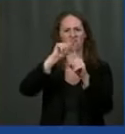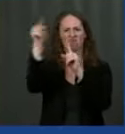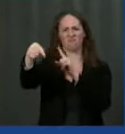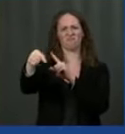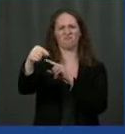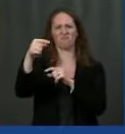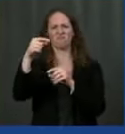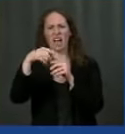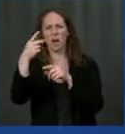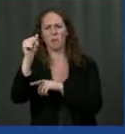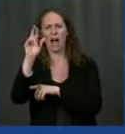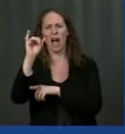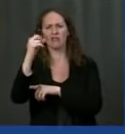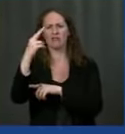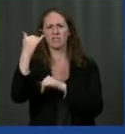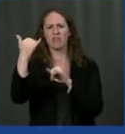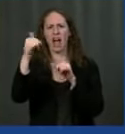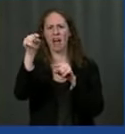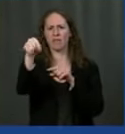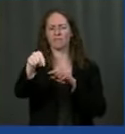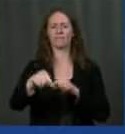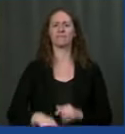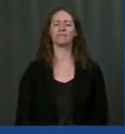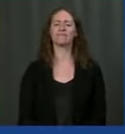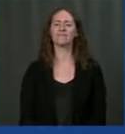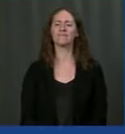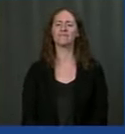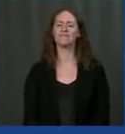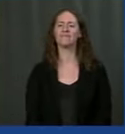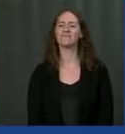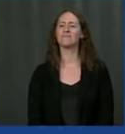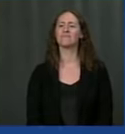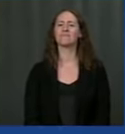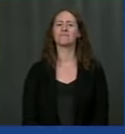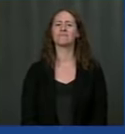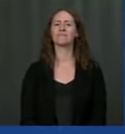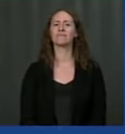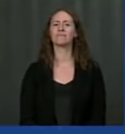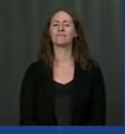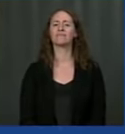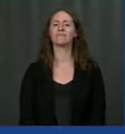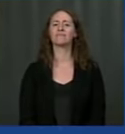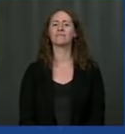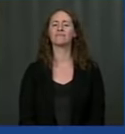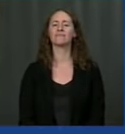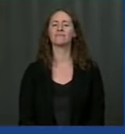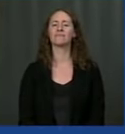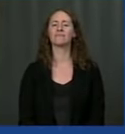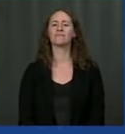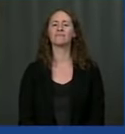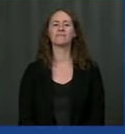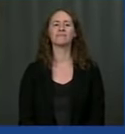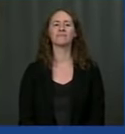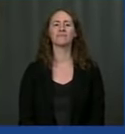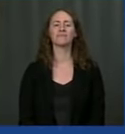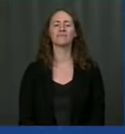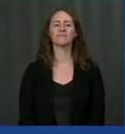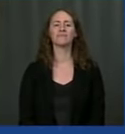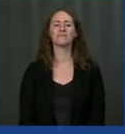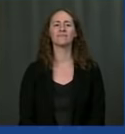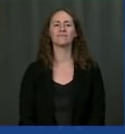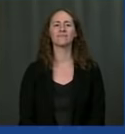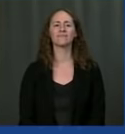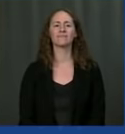Mr. President, Congressman, Governor. Thank you. We have not had contact with Grand Isle. Congressman, you know